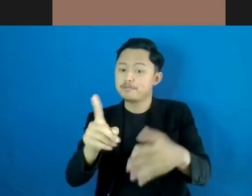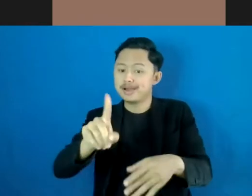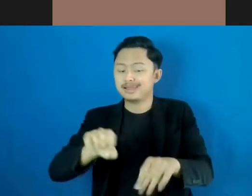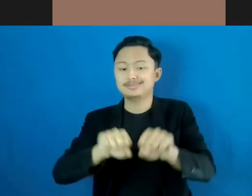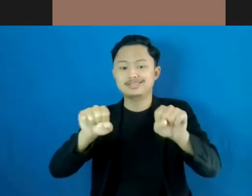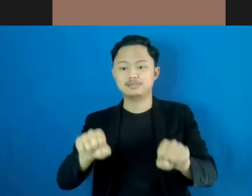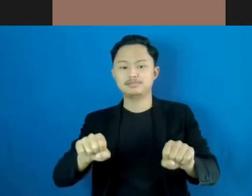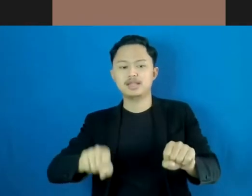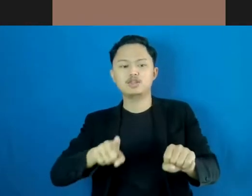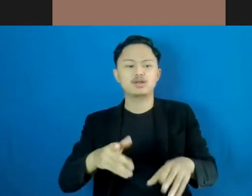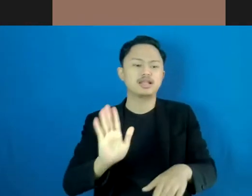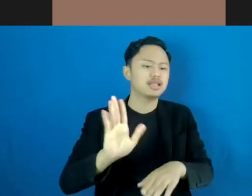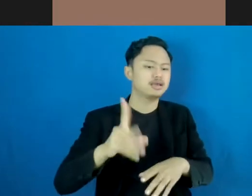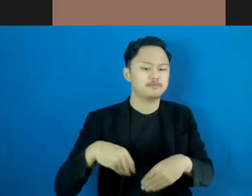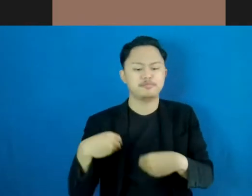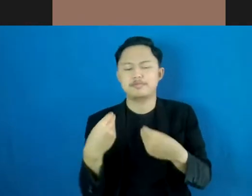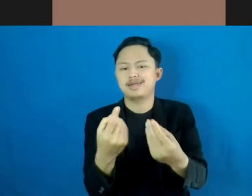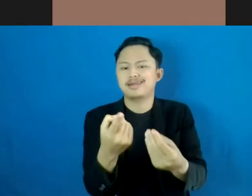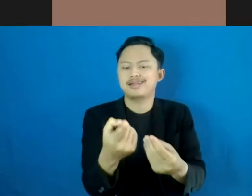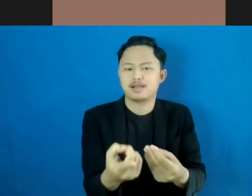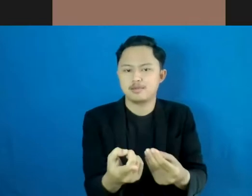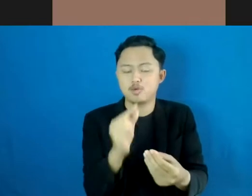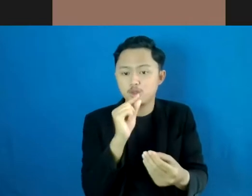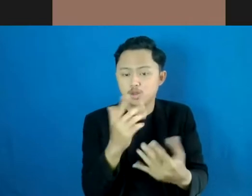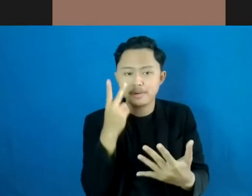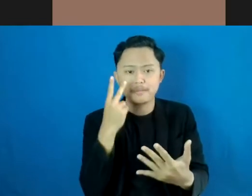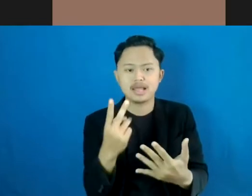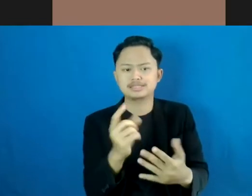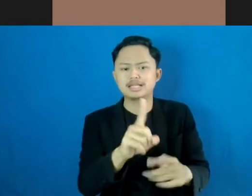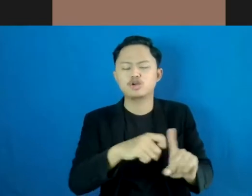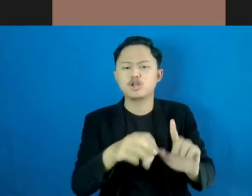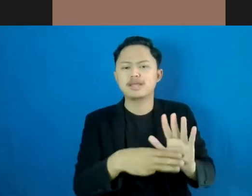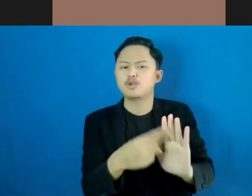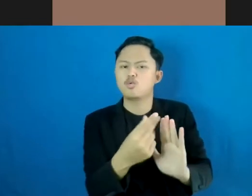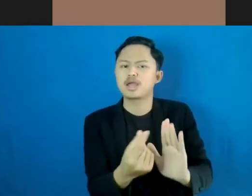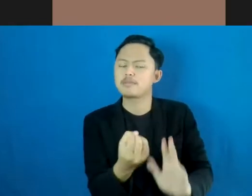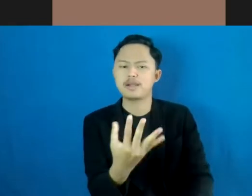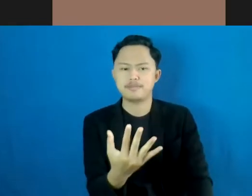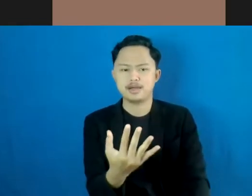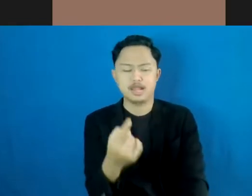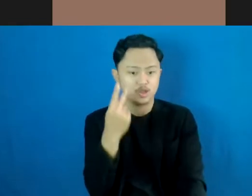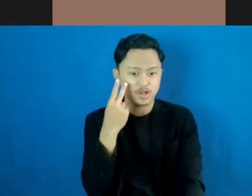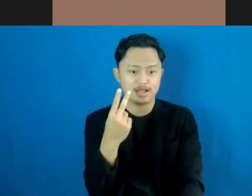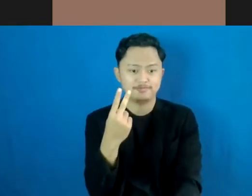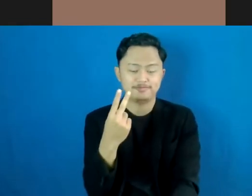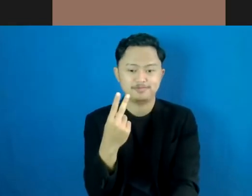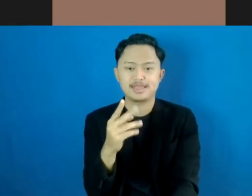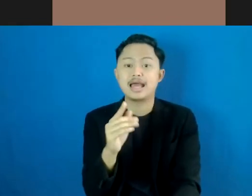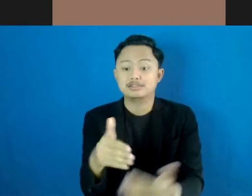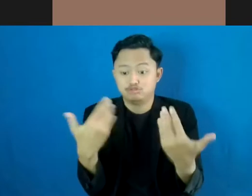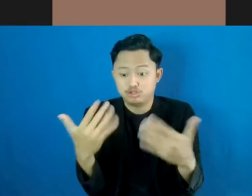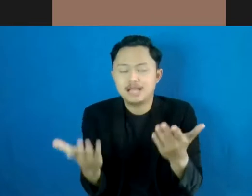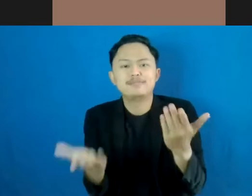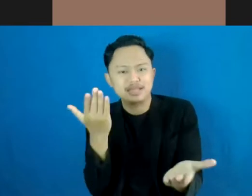will give you a edge of 5 to 6 rupees per kilometer in cost reduction. Number